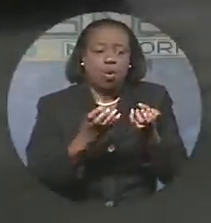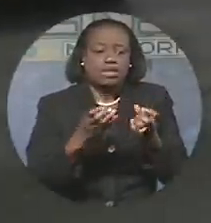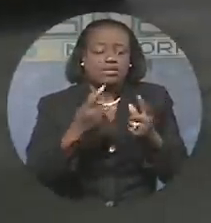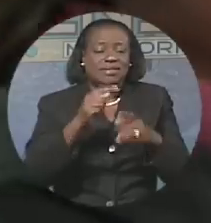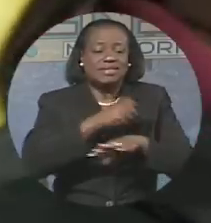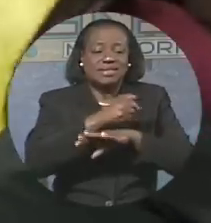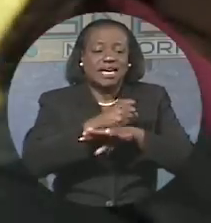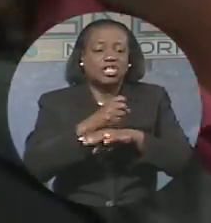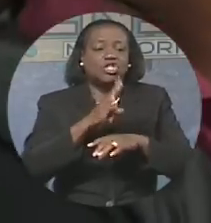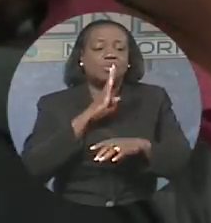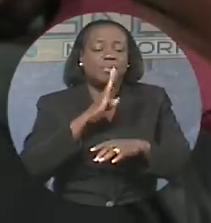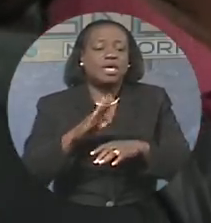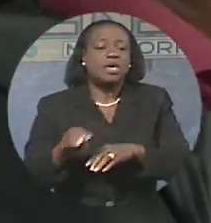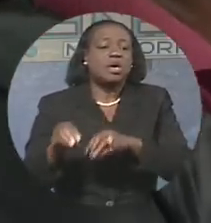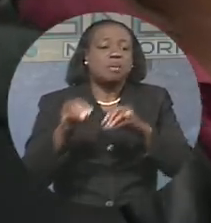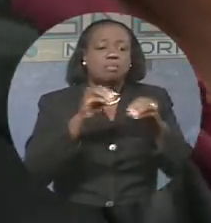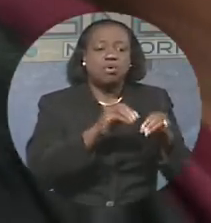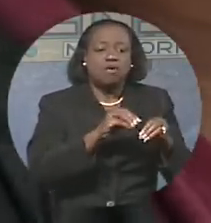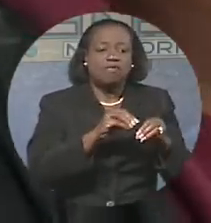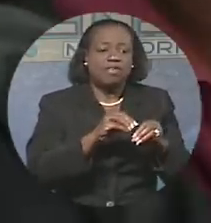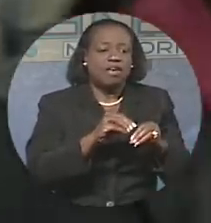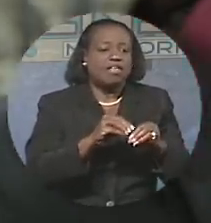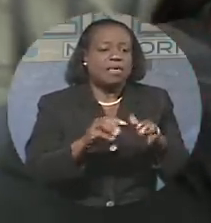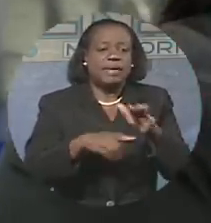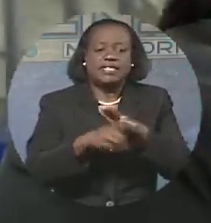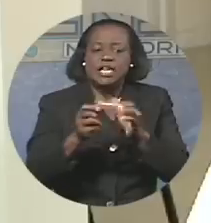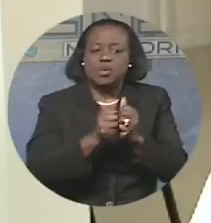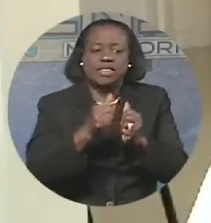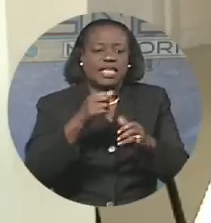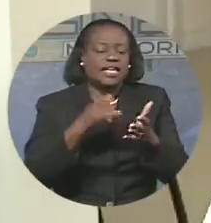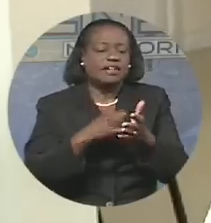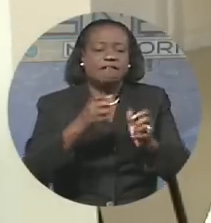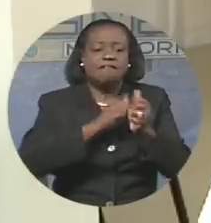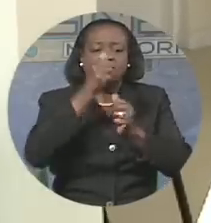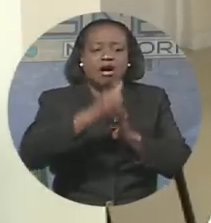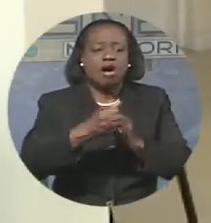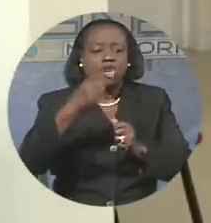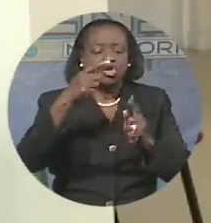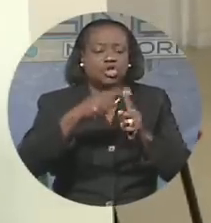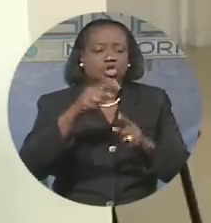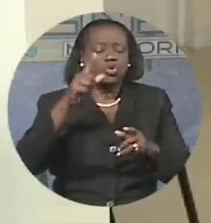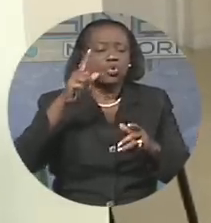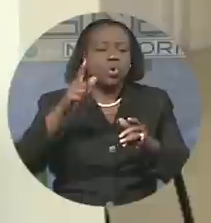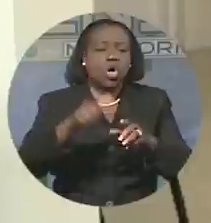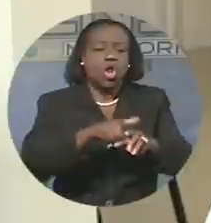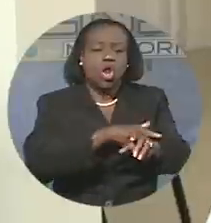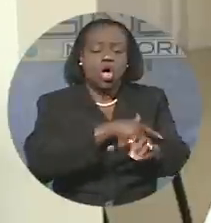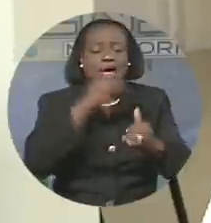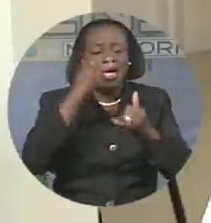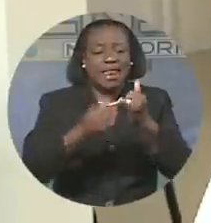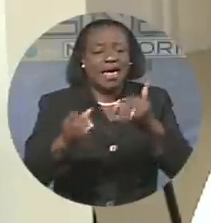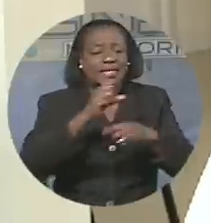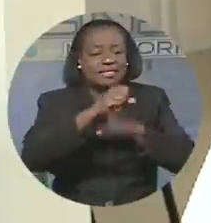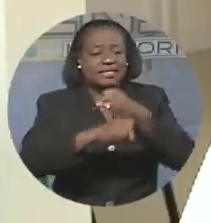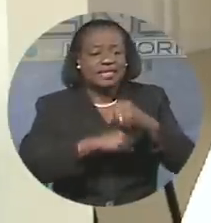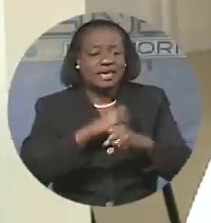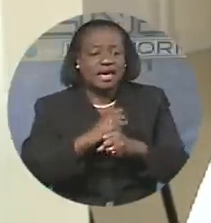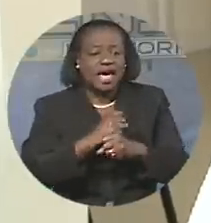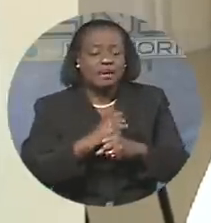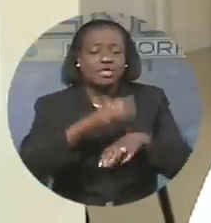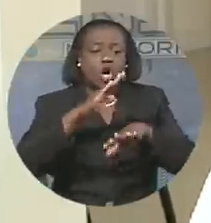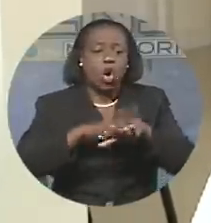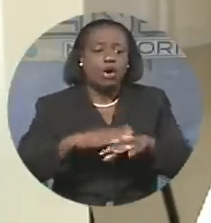They say they've been dealing with the health hazard for far too long. Last year I had been away on vacation for a week, came back the